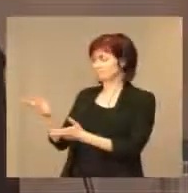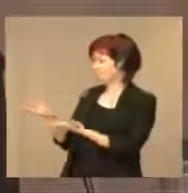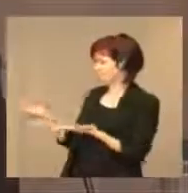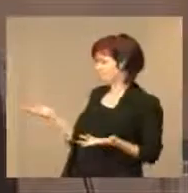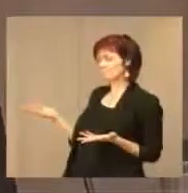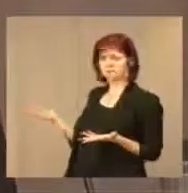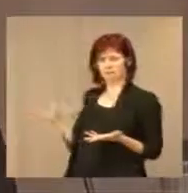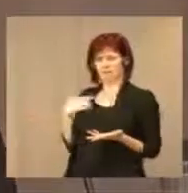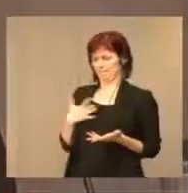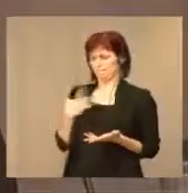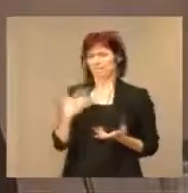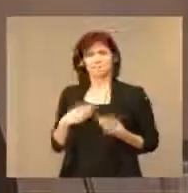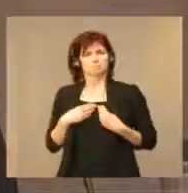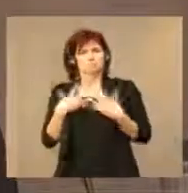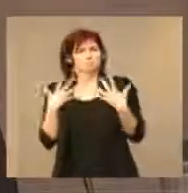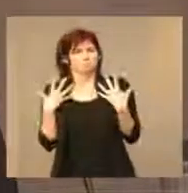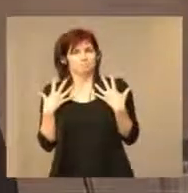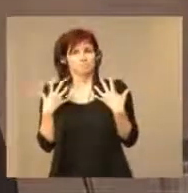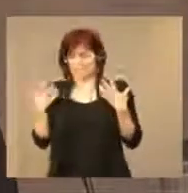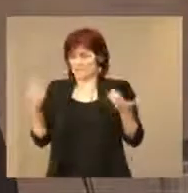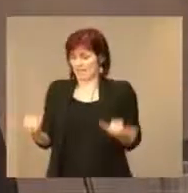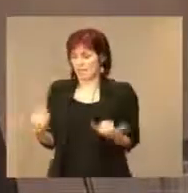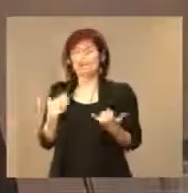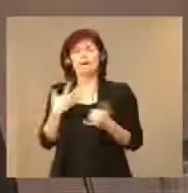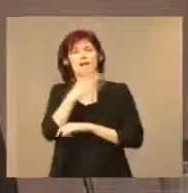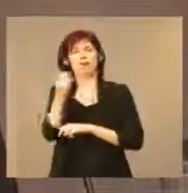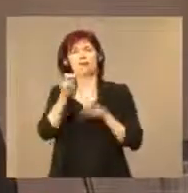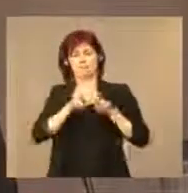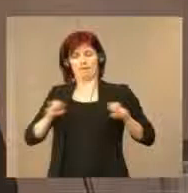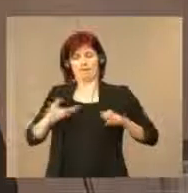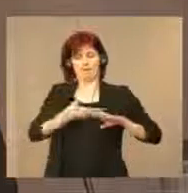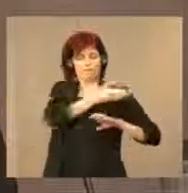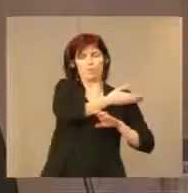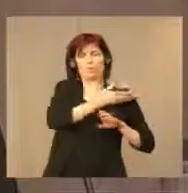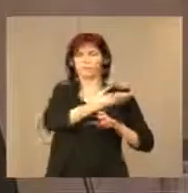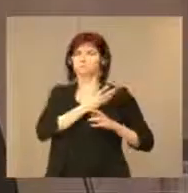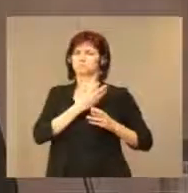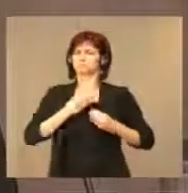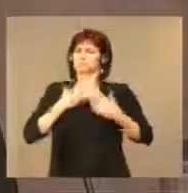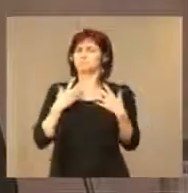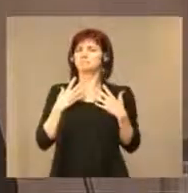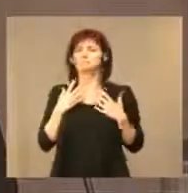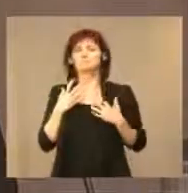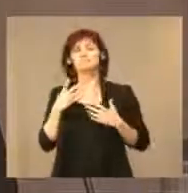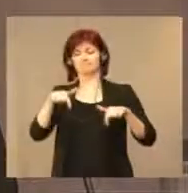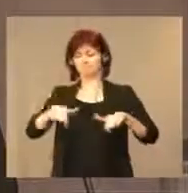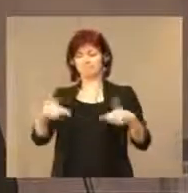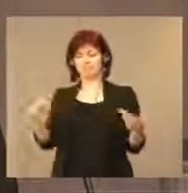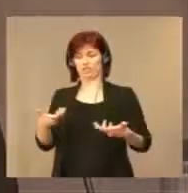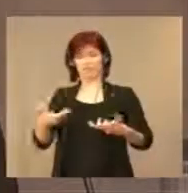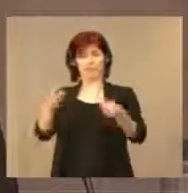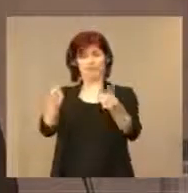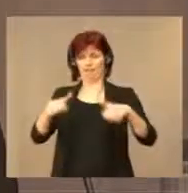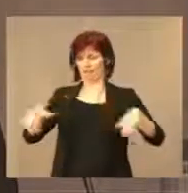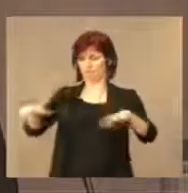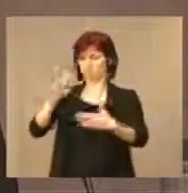I'm sitting with today and the ones who were before me. I'd like to acknowledge the ancestors of this nation from where we sit,